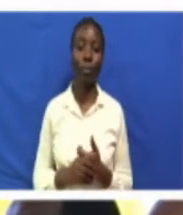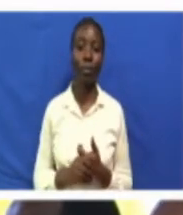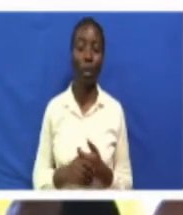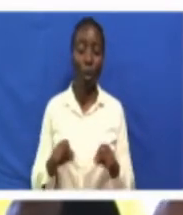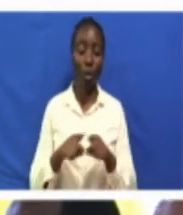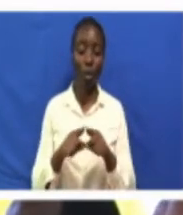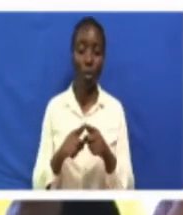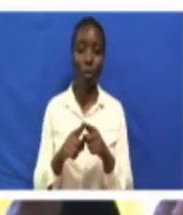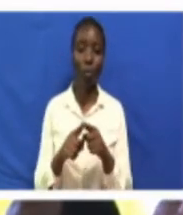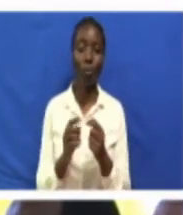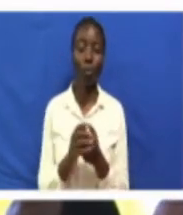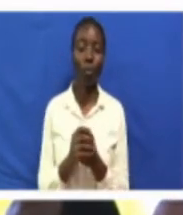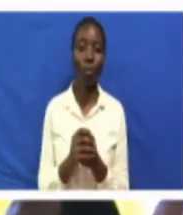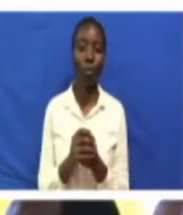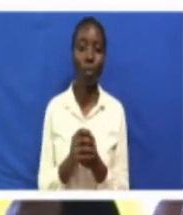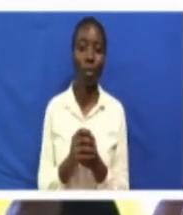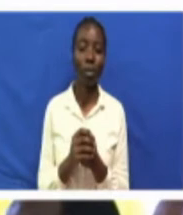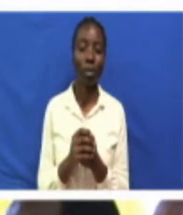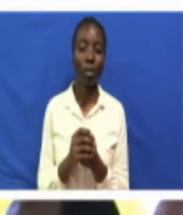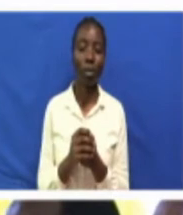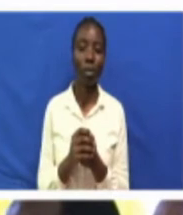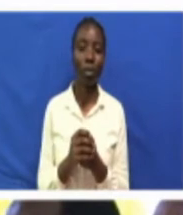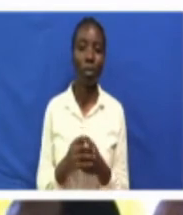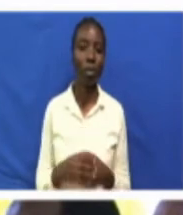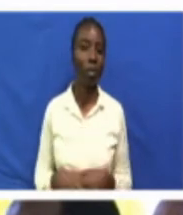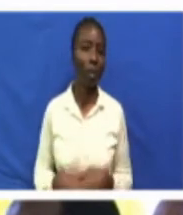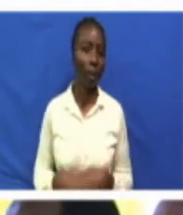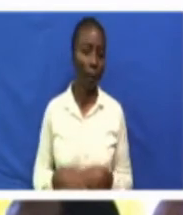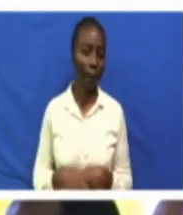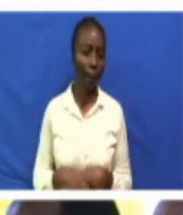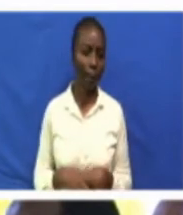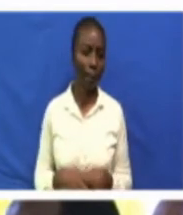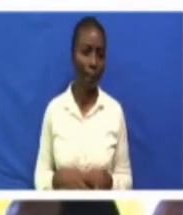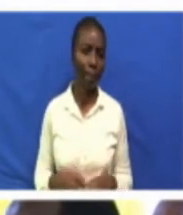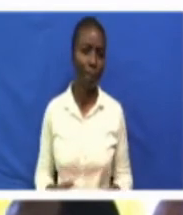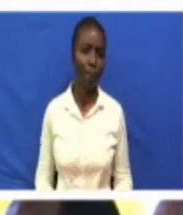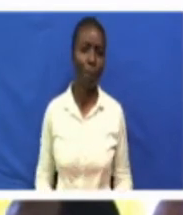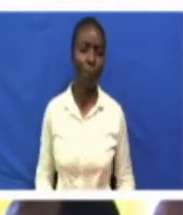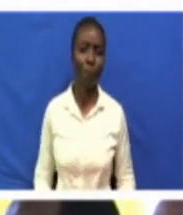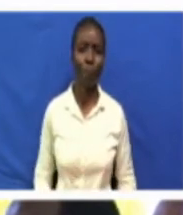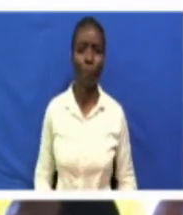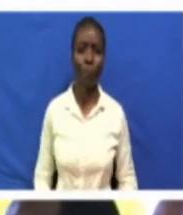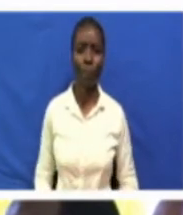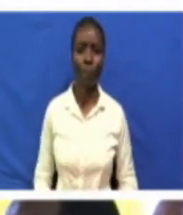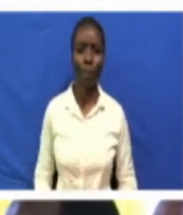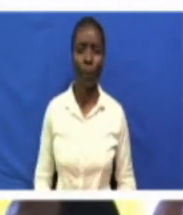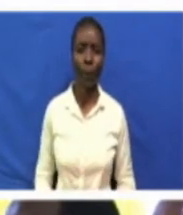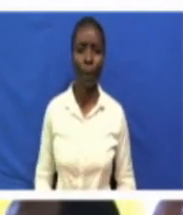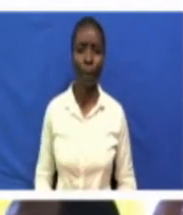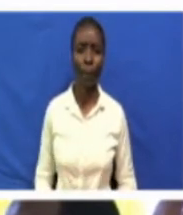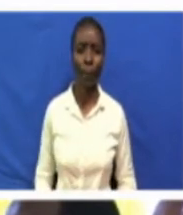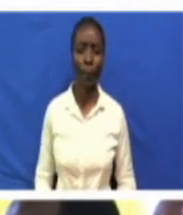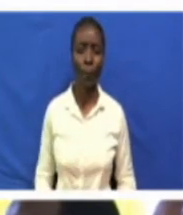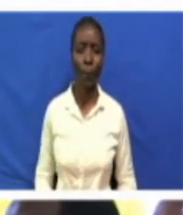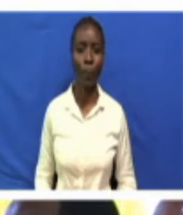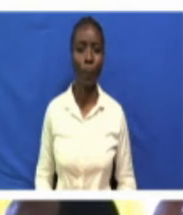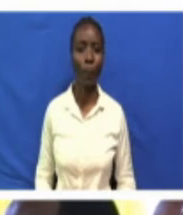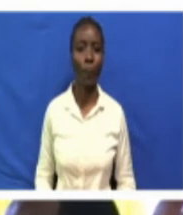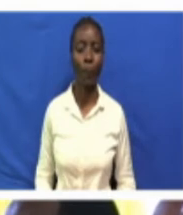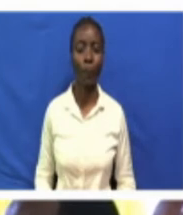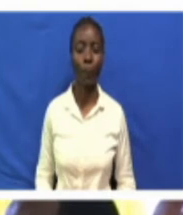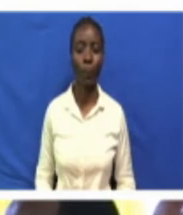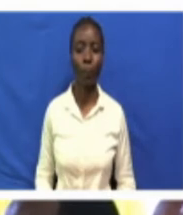accomplishments we must acknowledge that we have encountered charities we get reactable